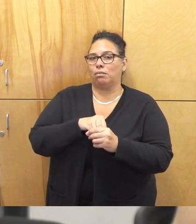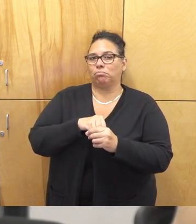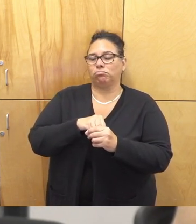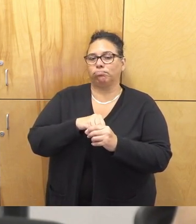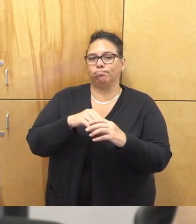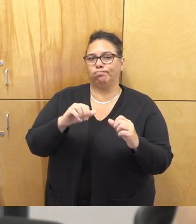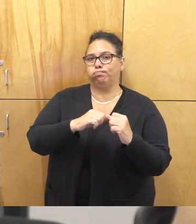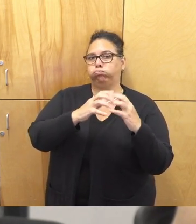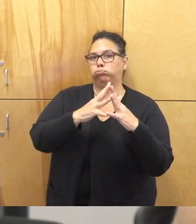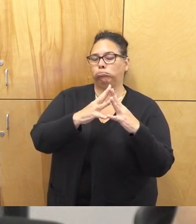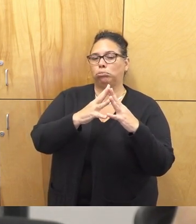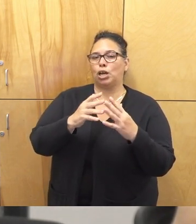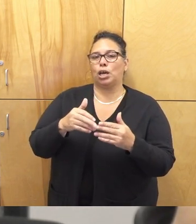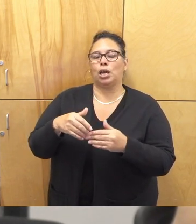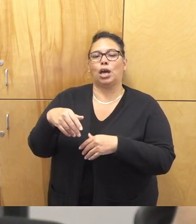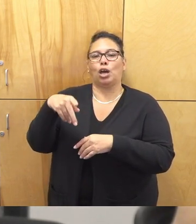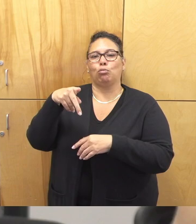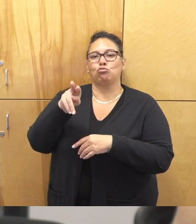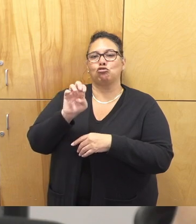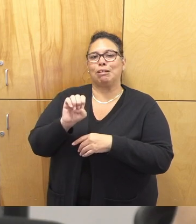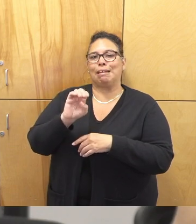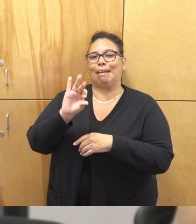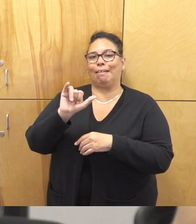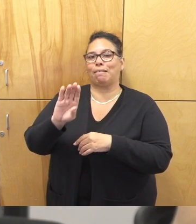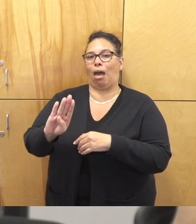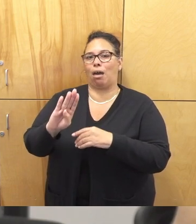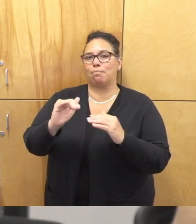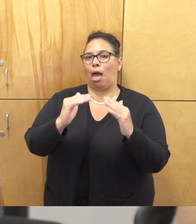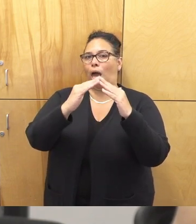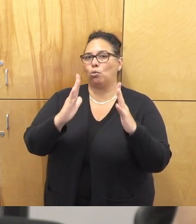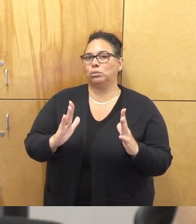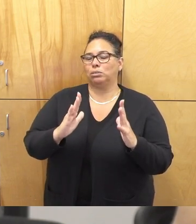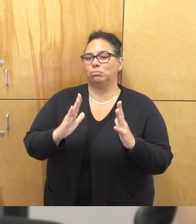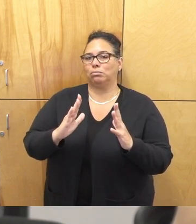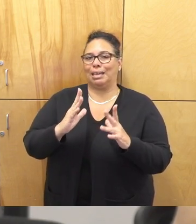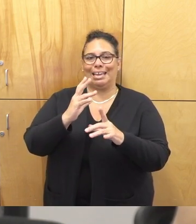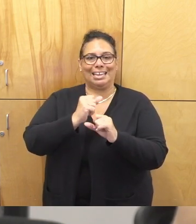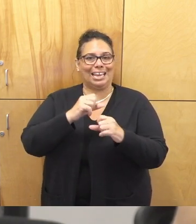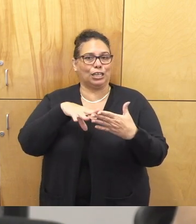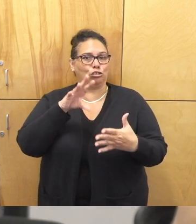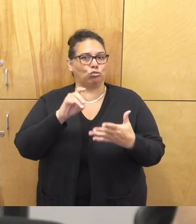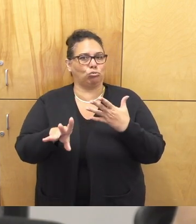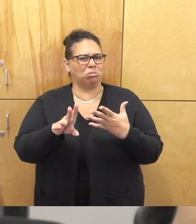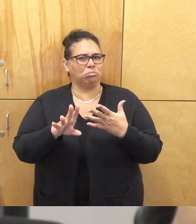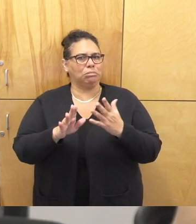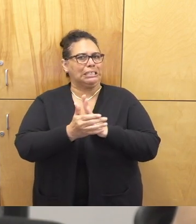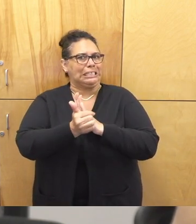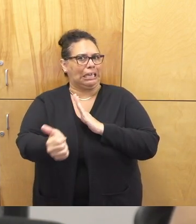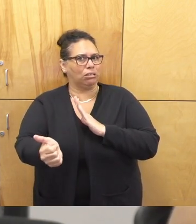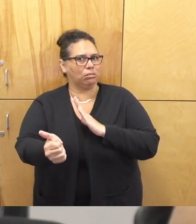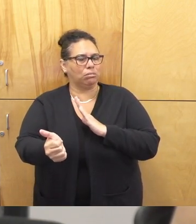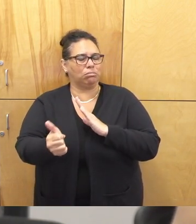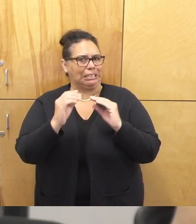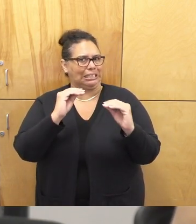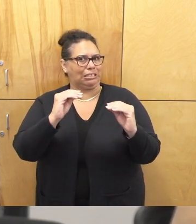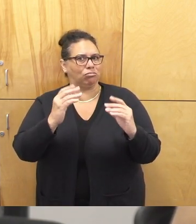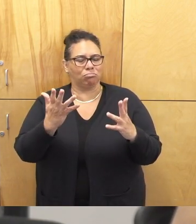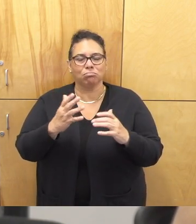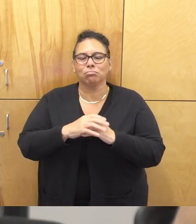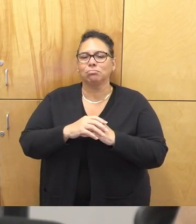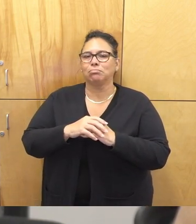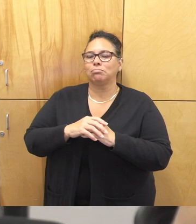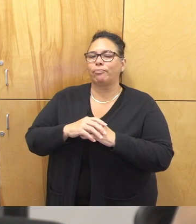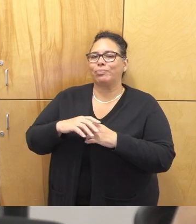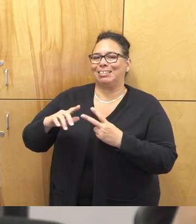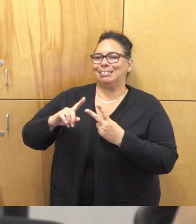housing and getting students with developing the skills to do that. The second part of that was helping the students